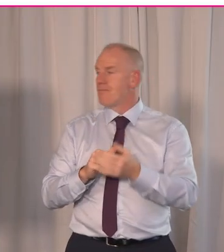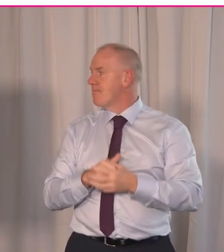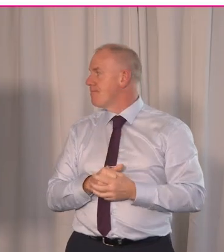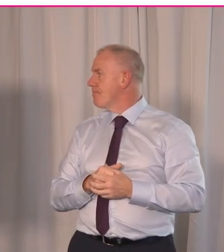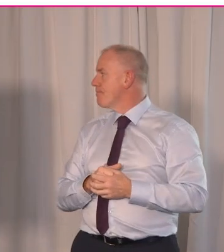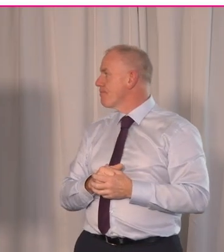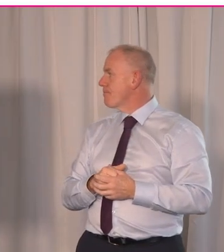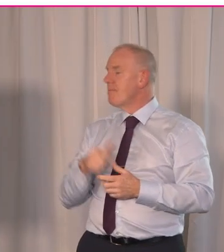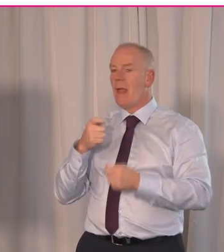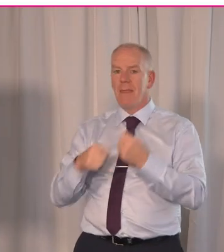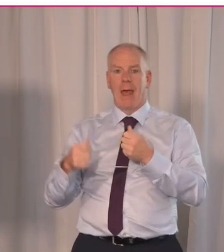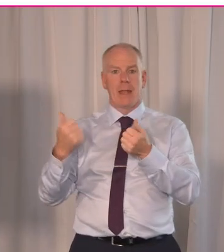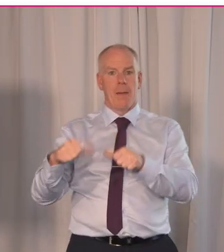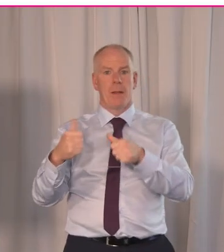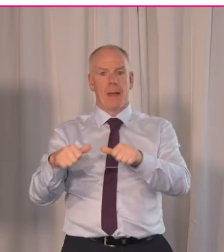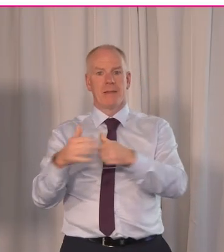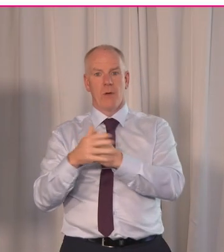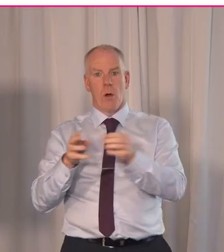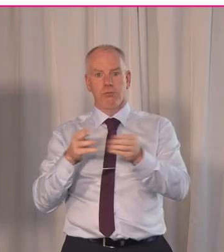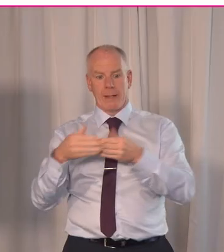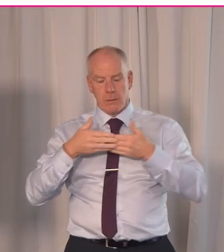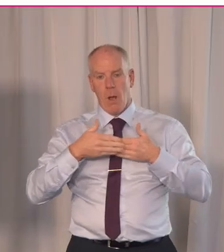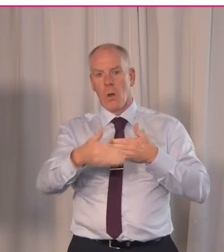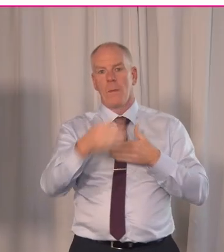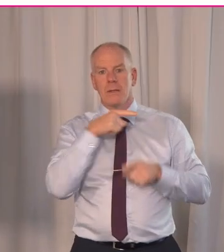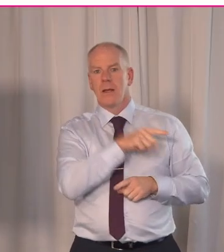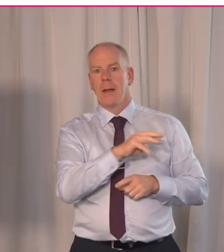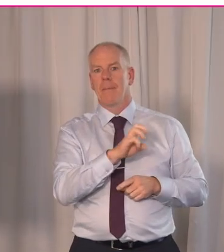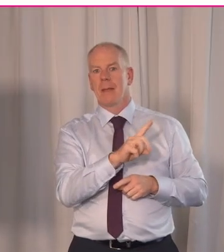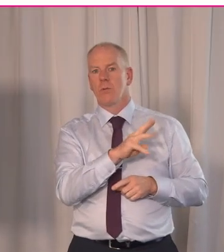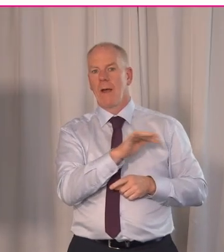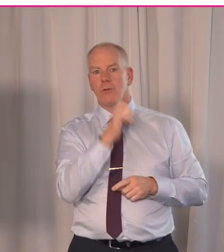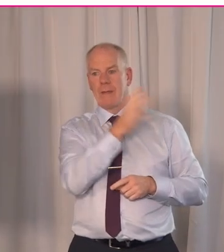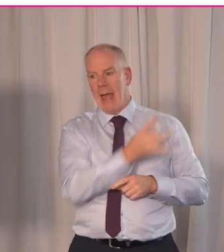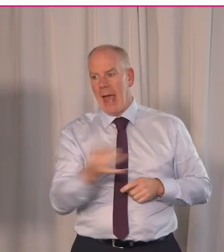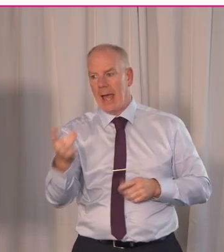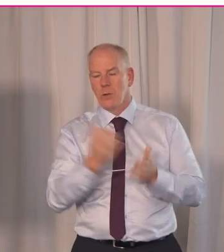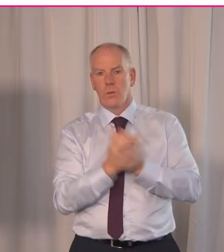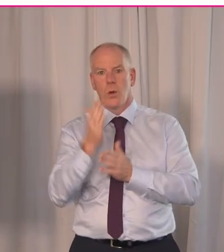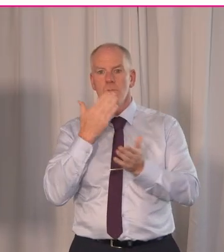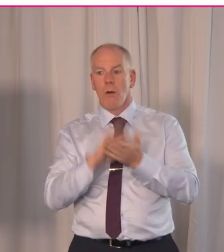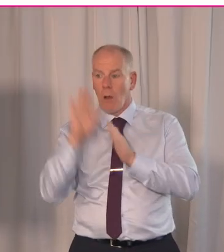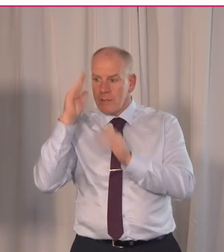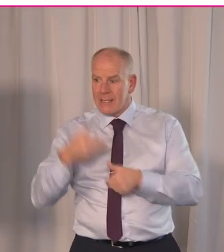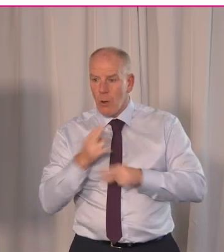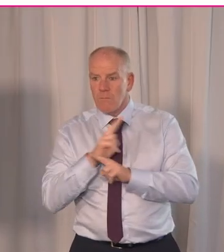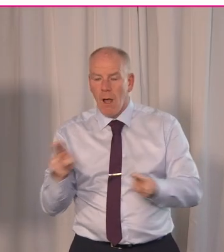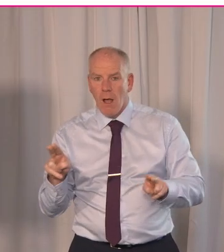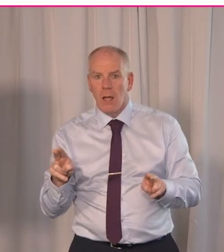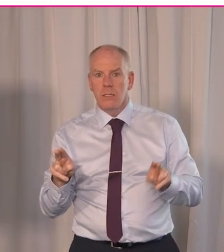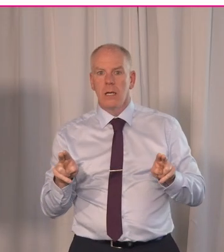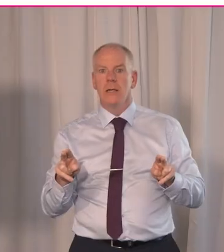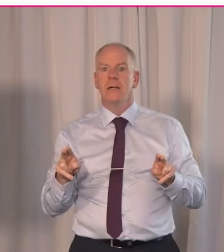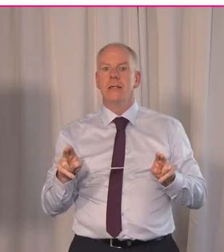they were implemented into practice, but because midwives don't ask women at booking if they're autistic, they were